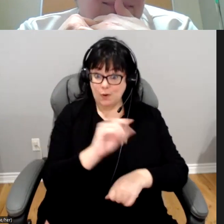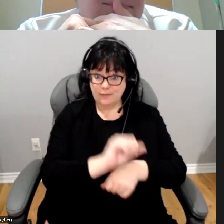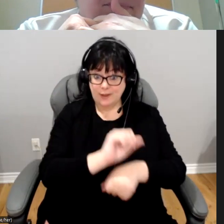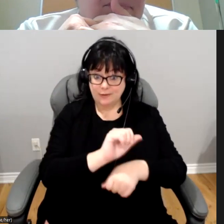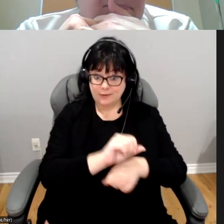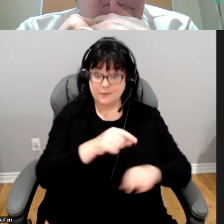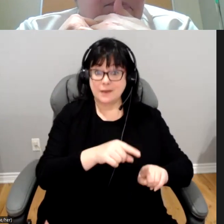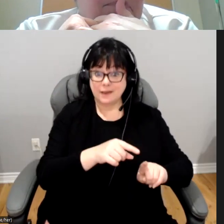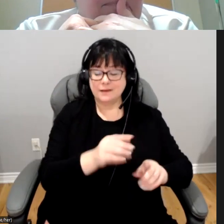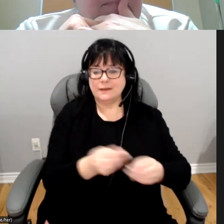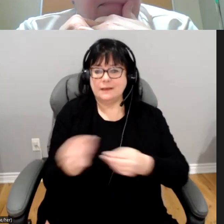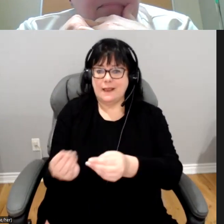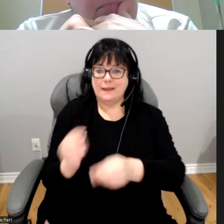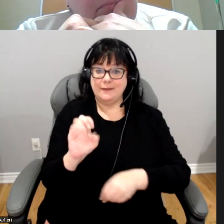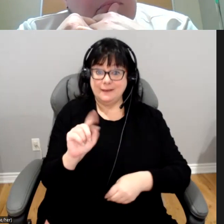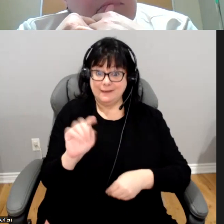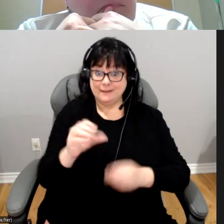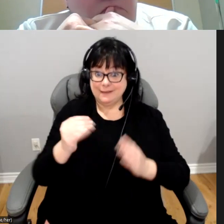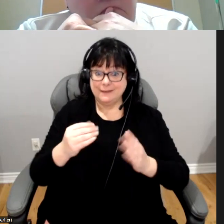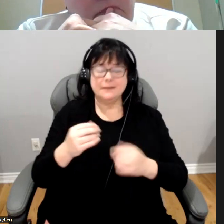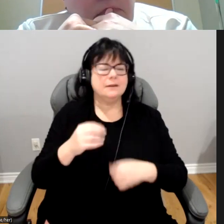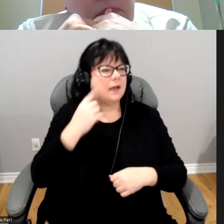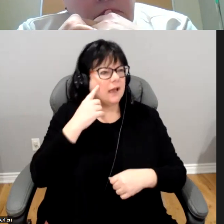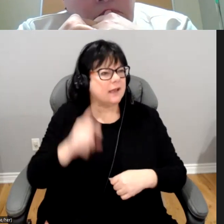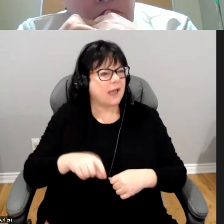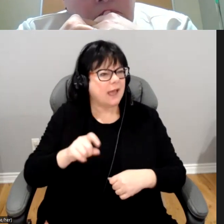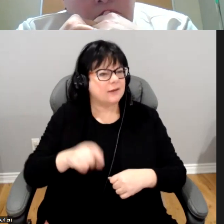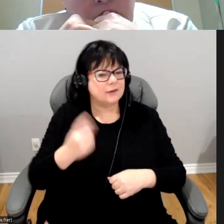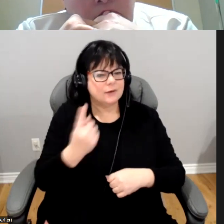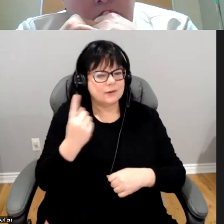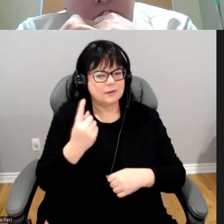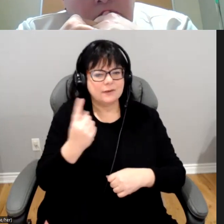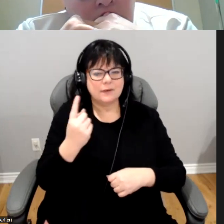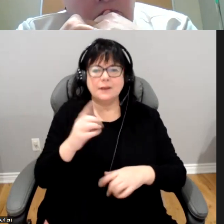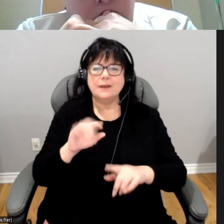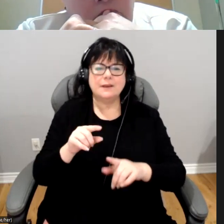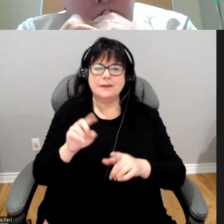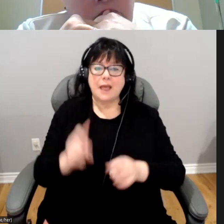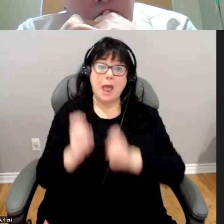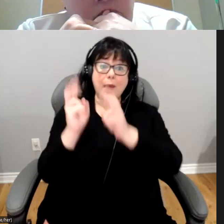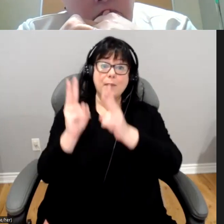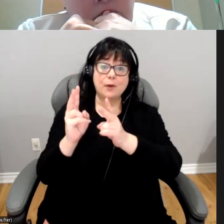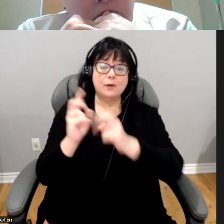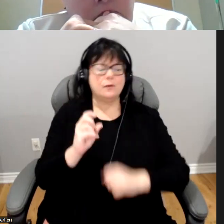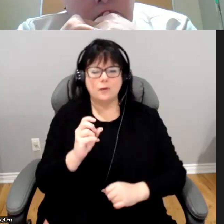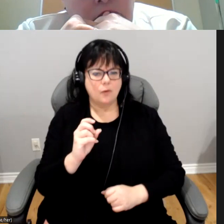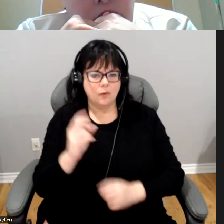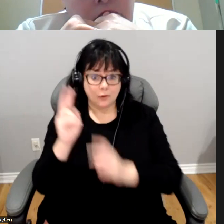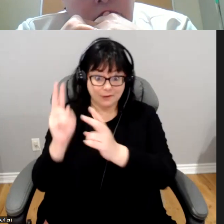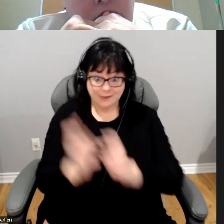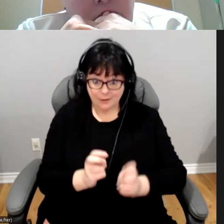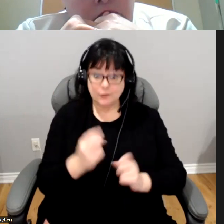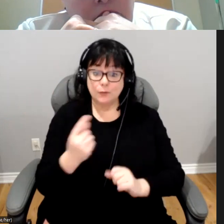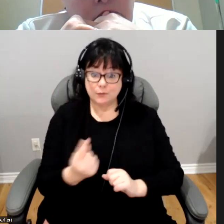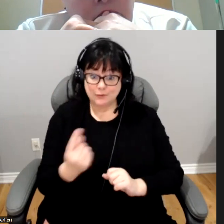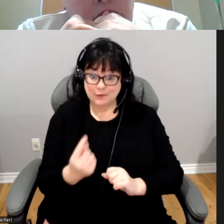and I think it was like uploading or downloading something into something. And it was interesting that you guys talk about this